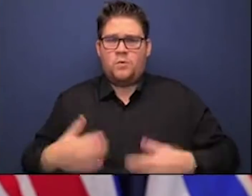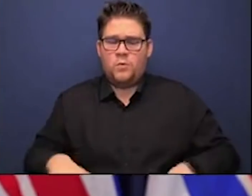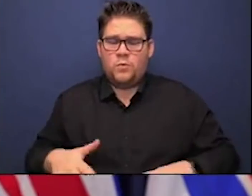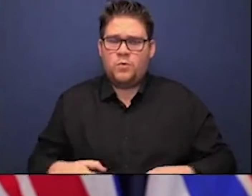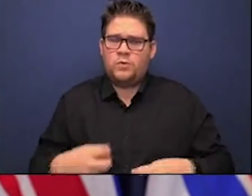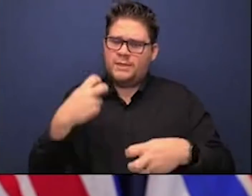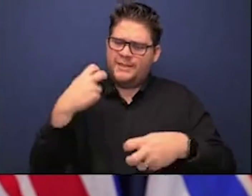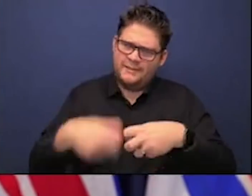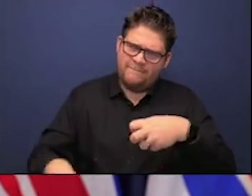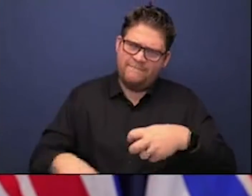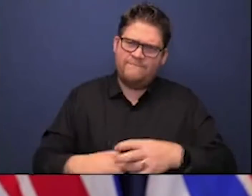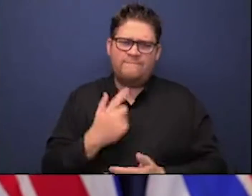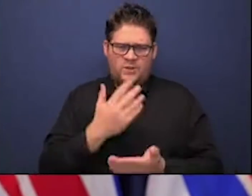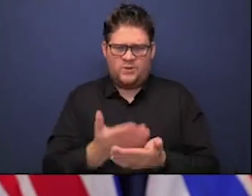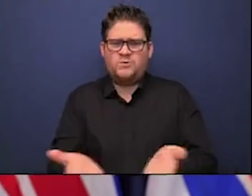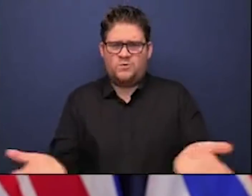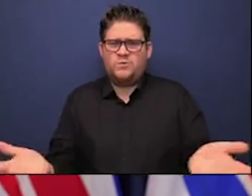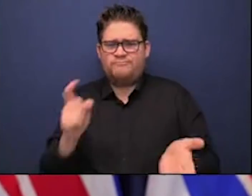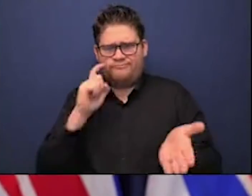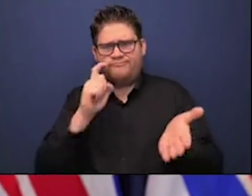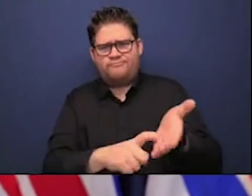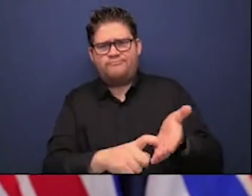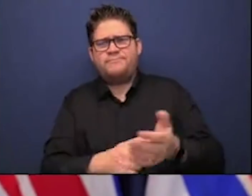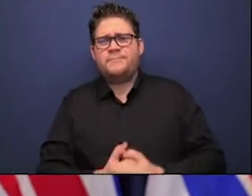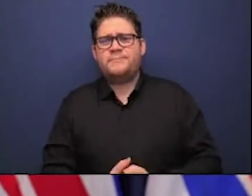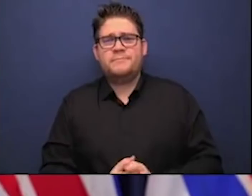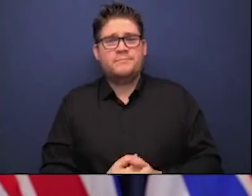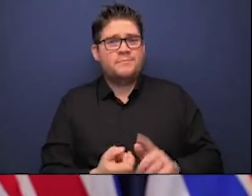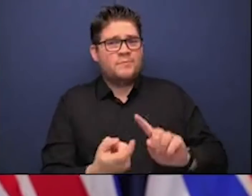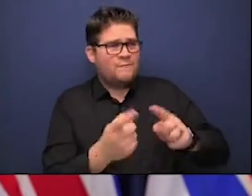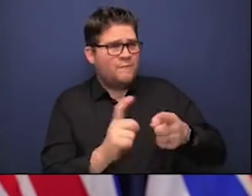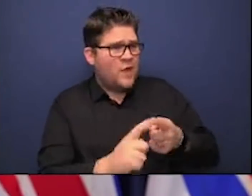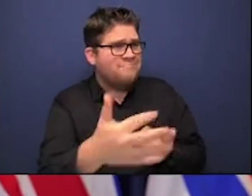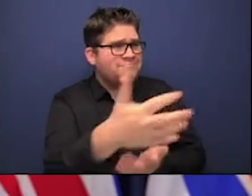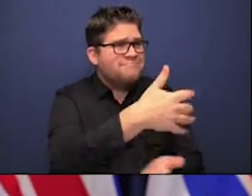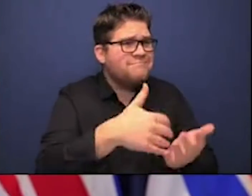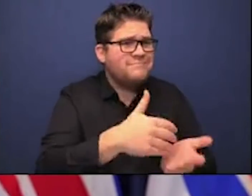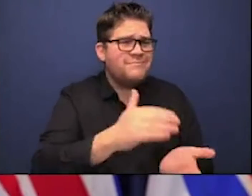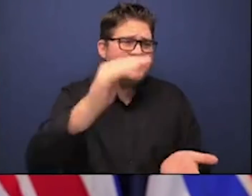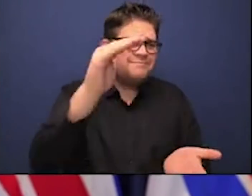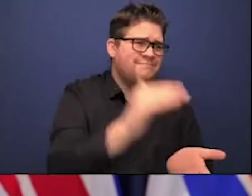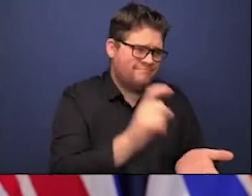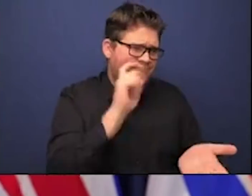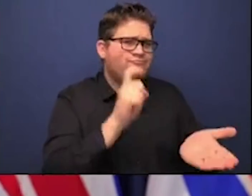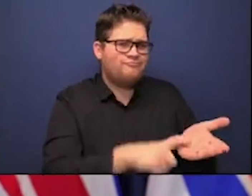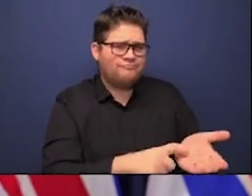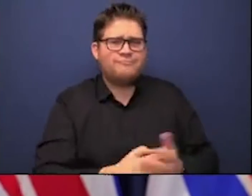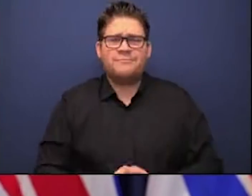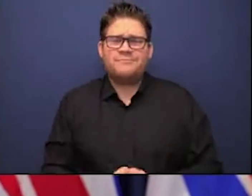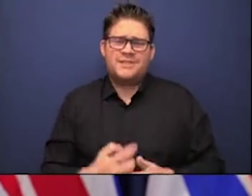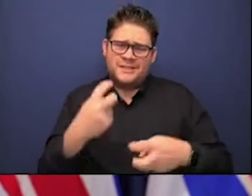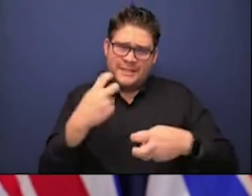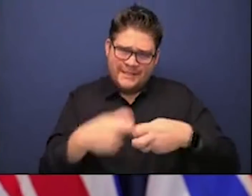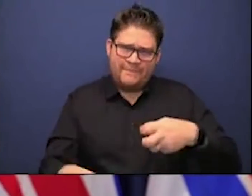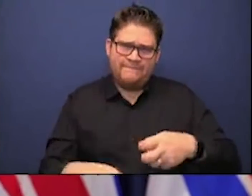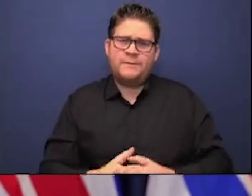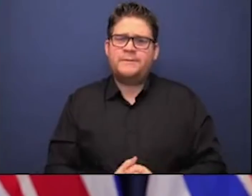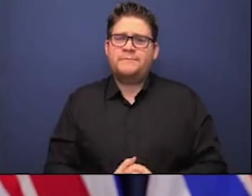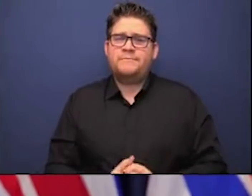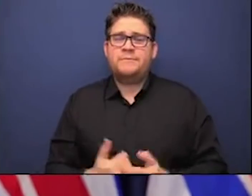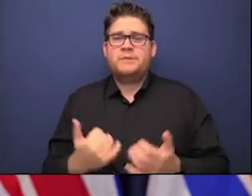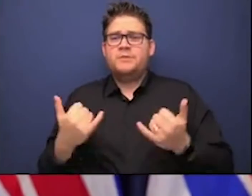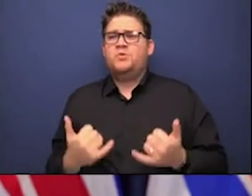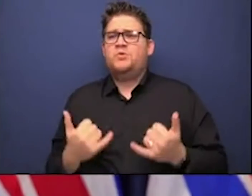activities that you like, and everything about our COVID world really just feels different for everybody. And for